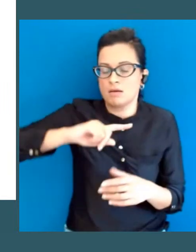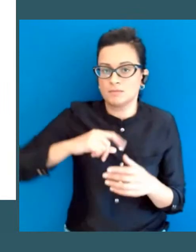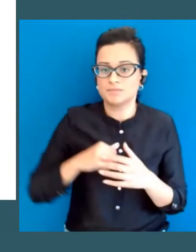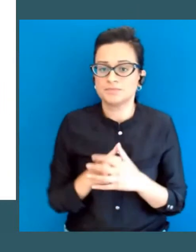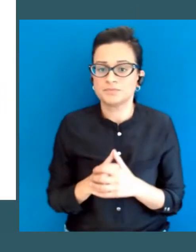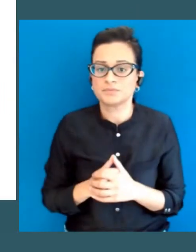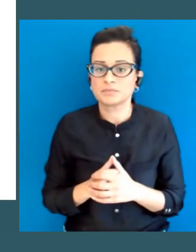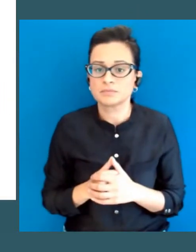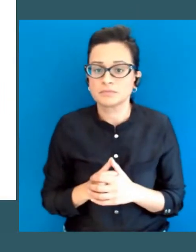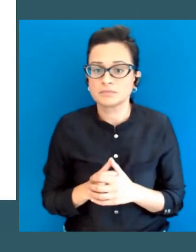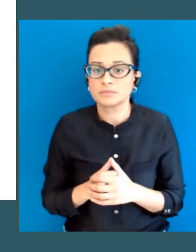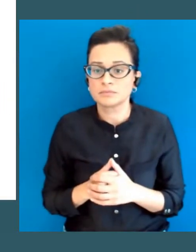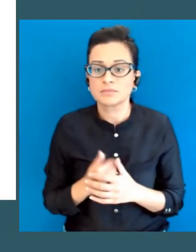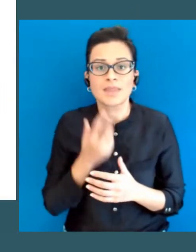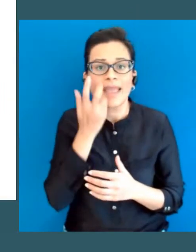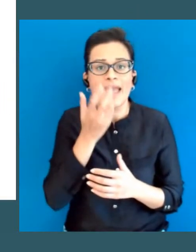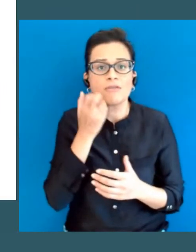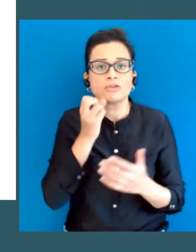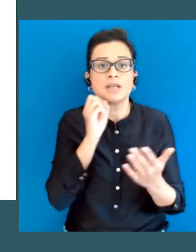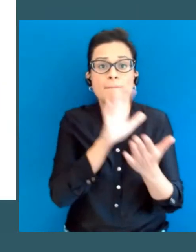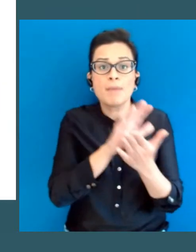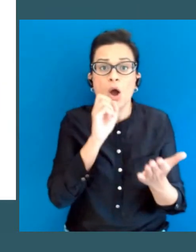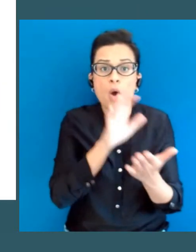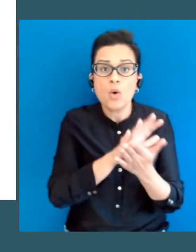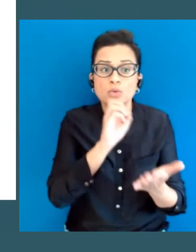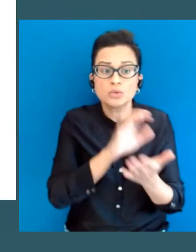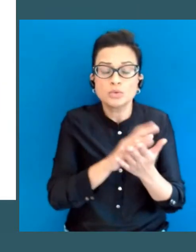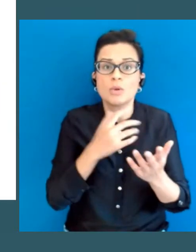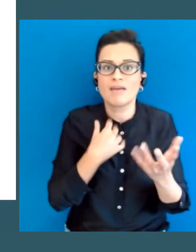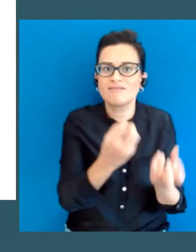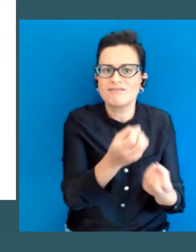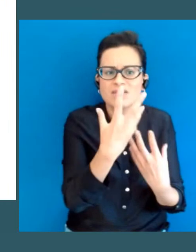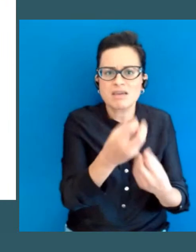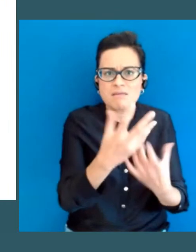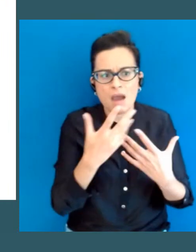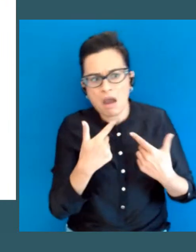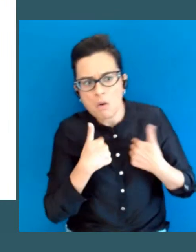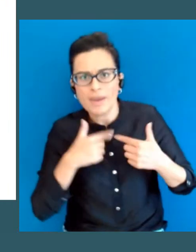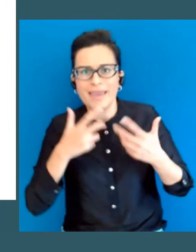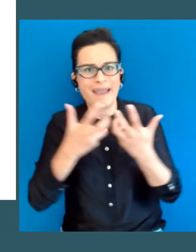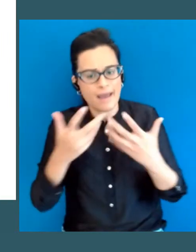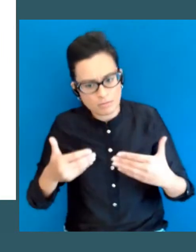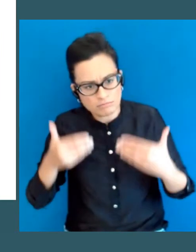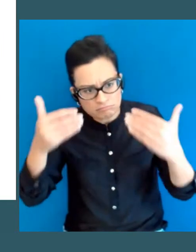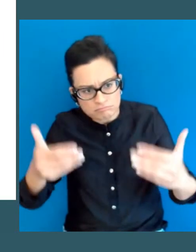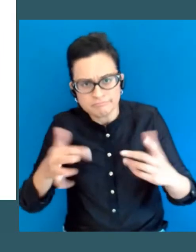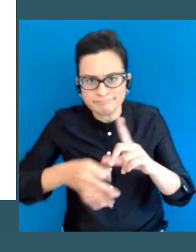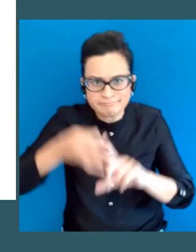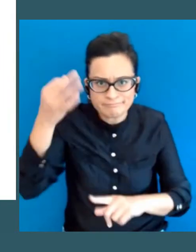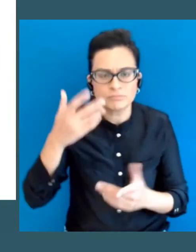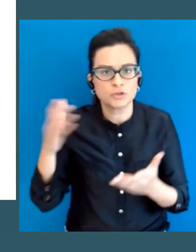post every day and get a lot of feedback from that, how we need to move forward as a charity.